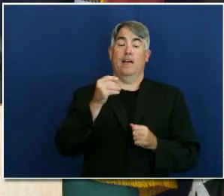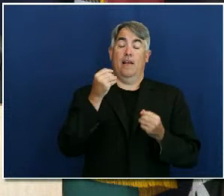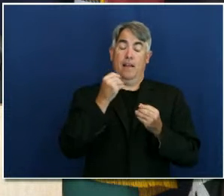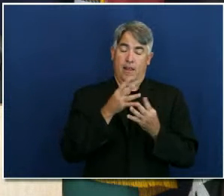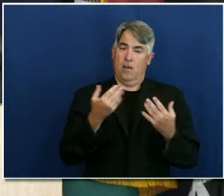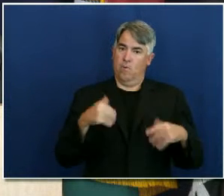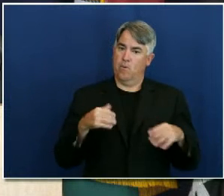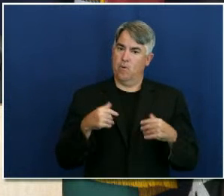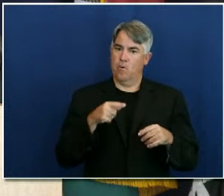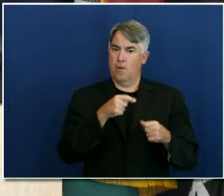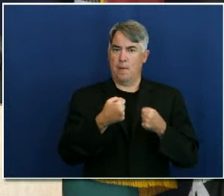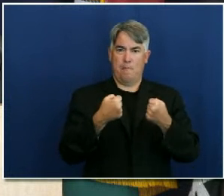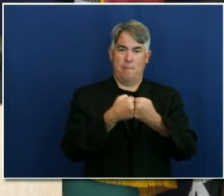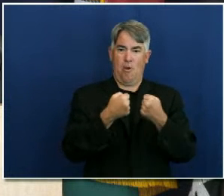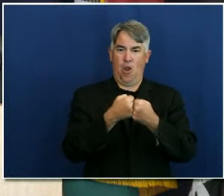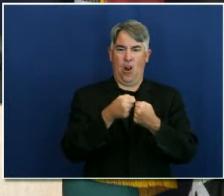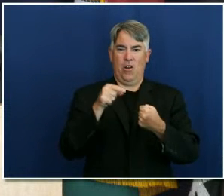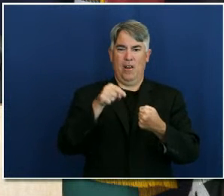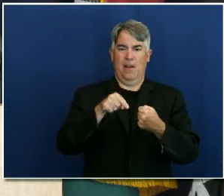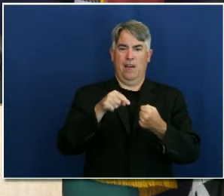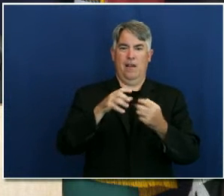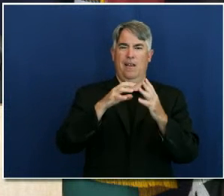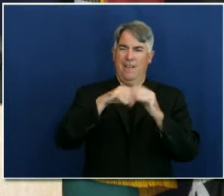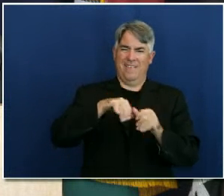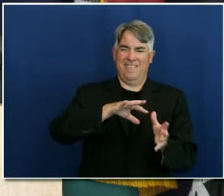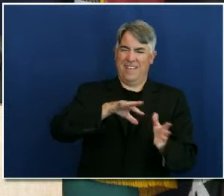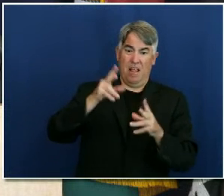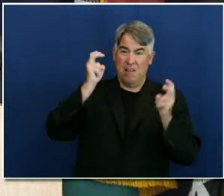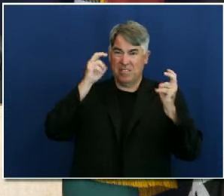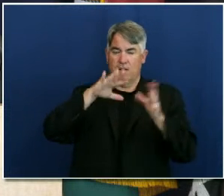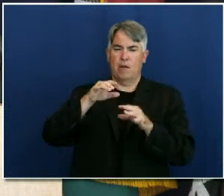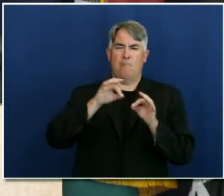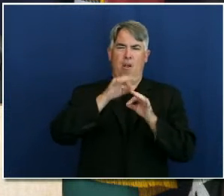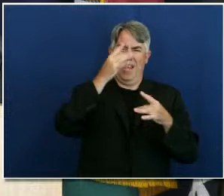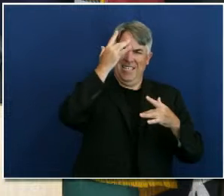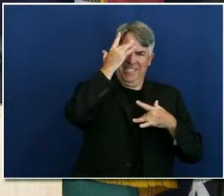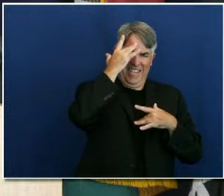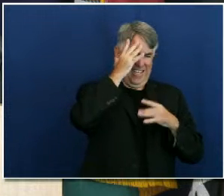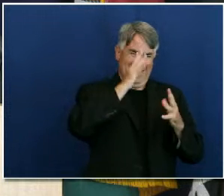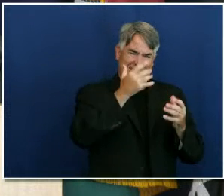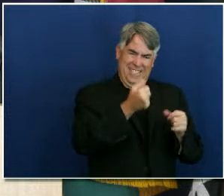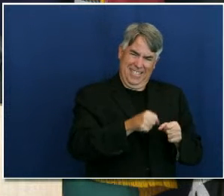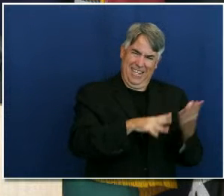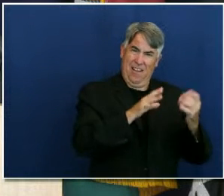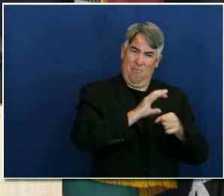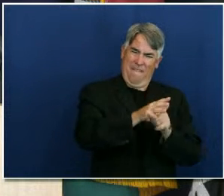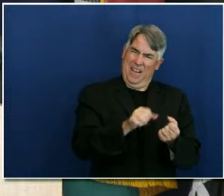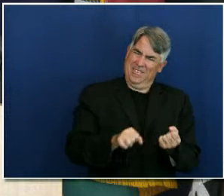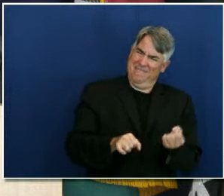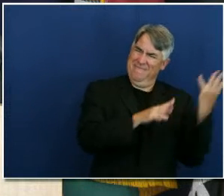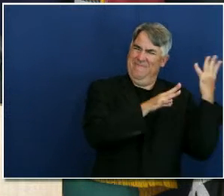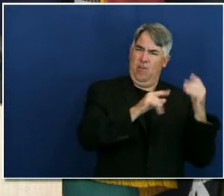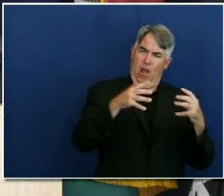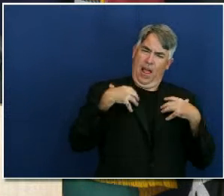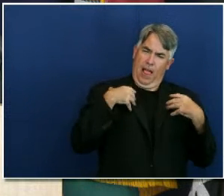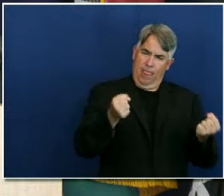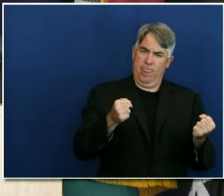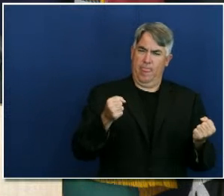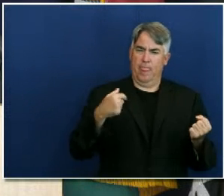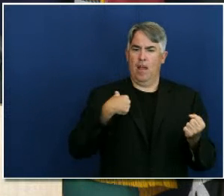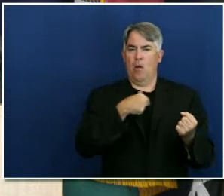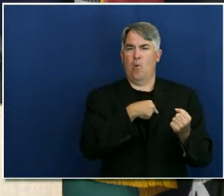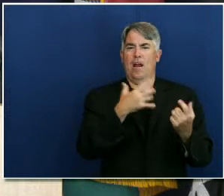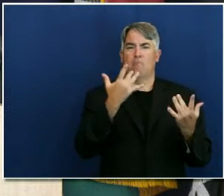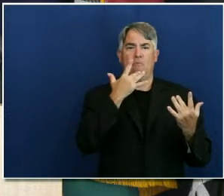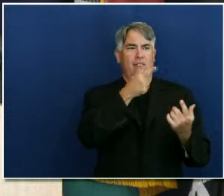is one of the perfect examples of the County of San Diego leading the pilot program, so we're able to save lives, but are also ensuring